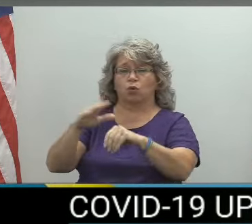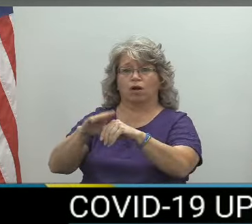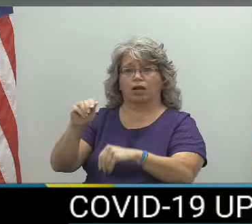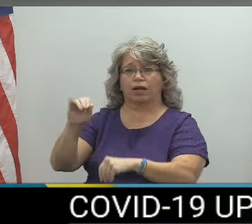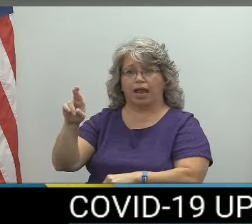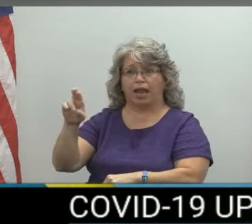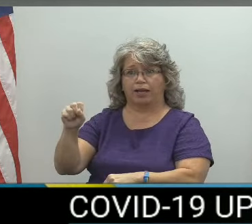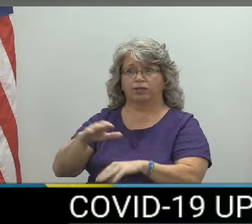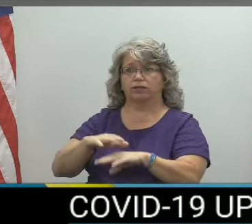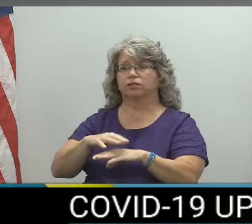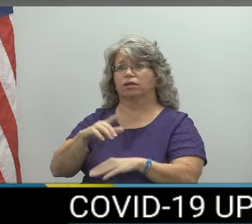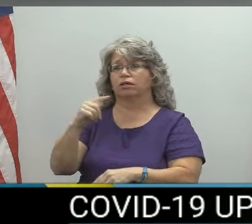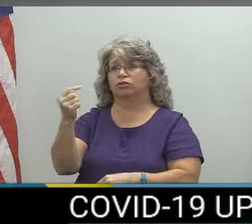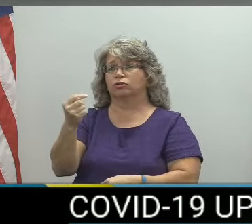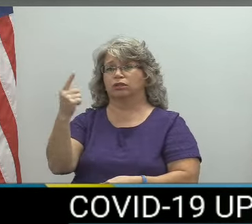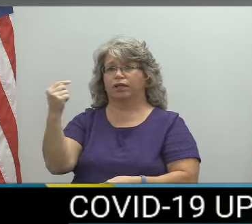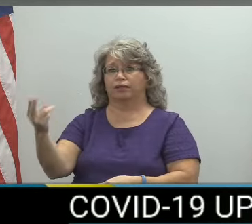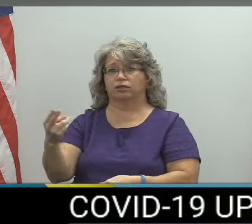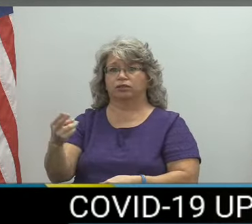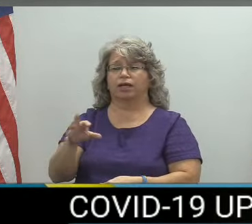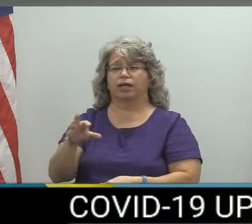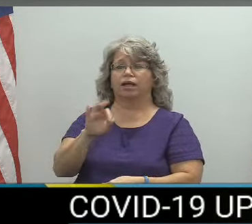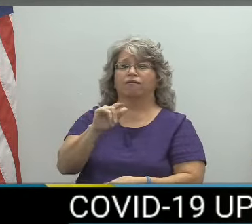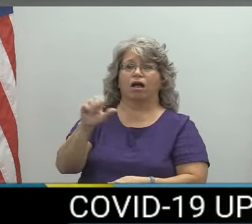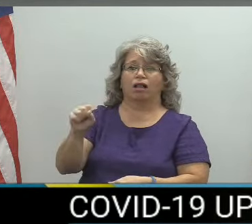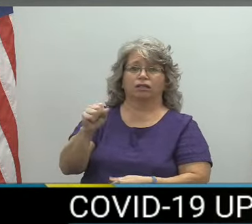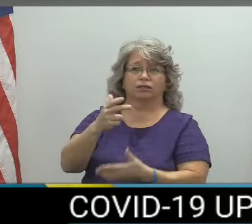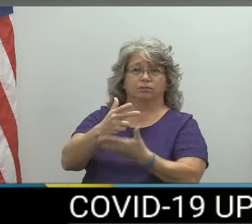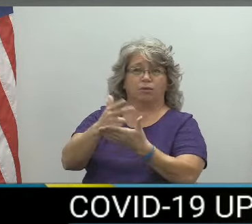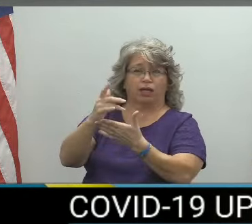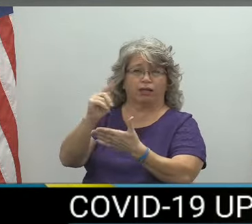on SPID, and that's Monday and Wednesdays.